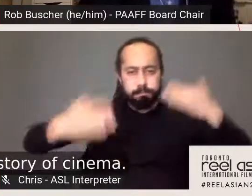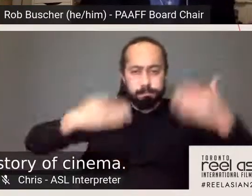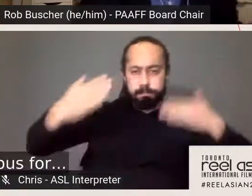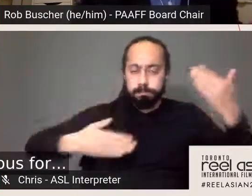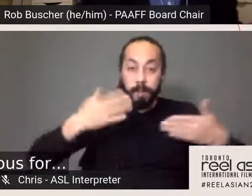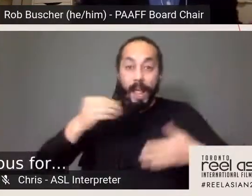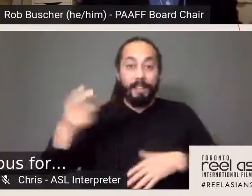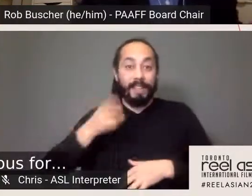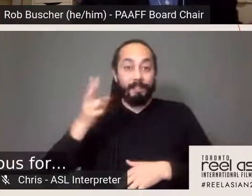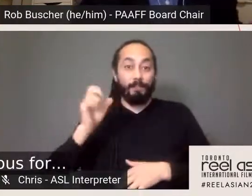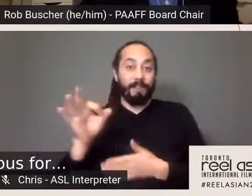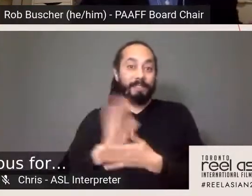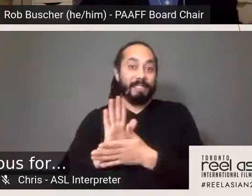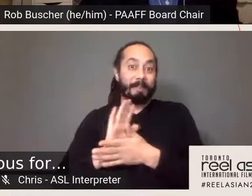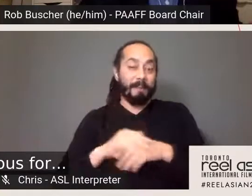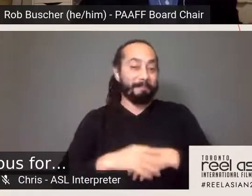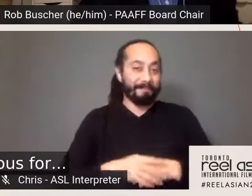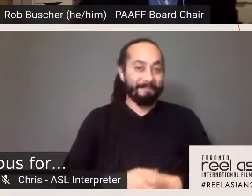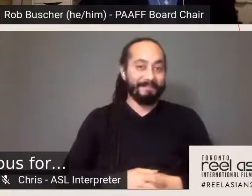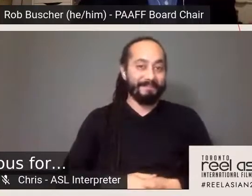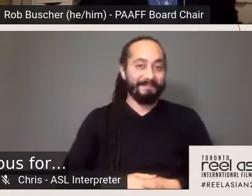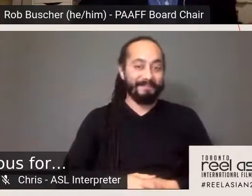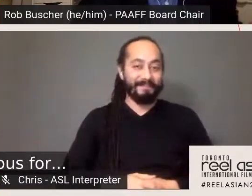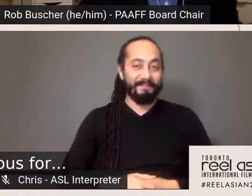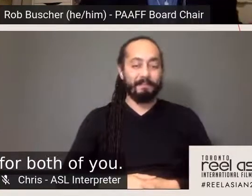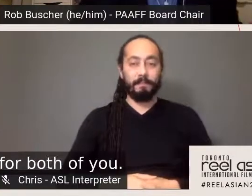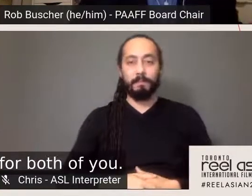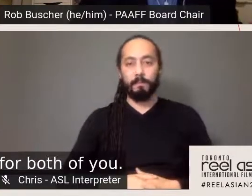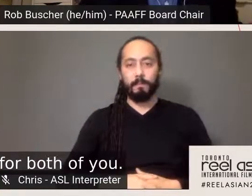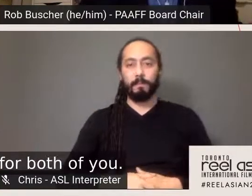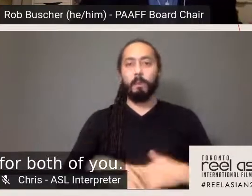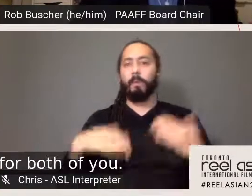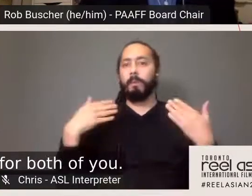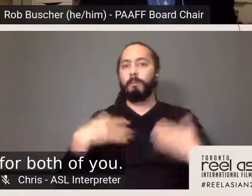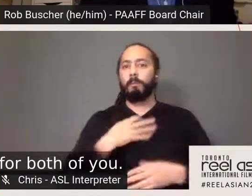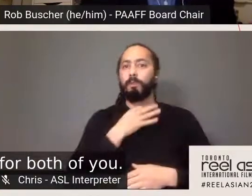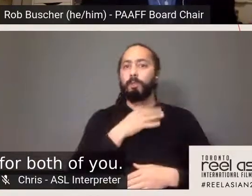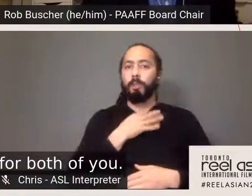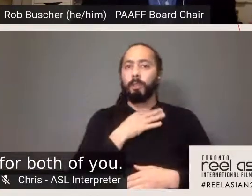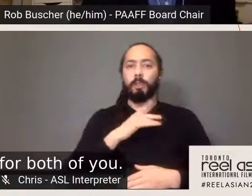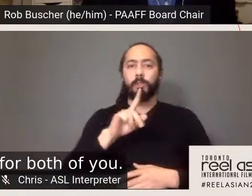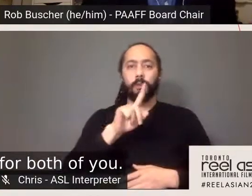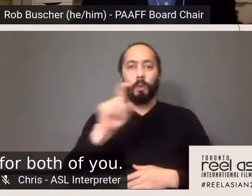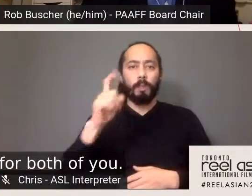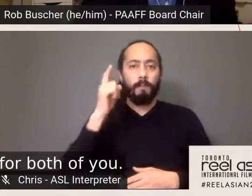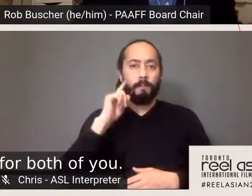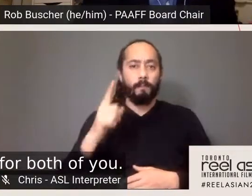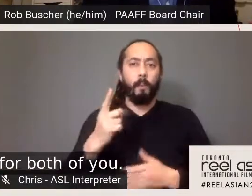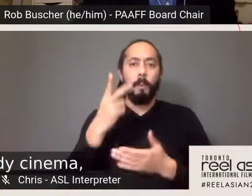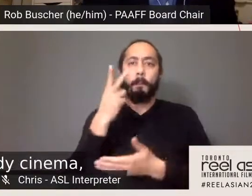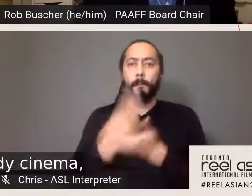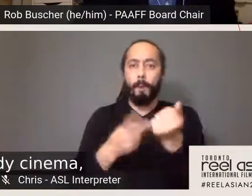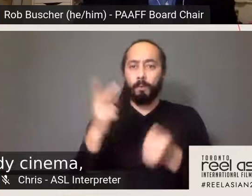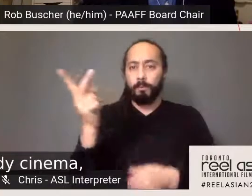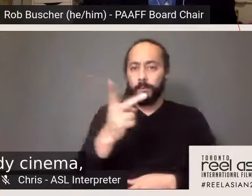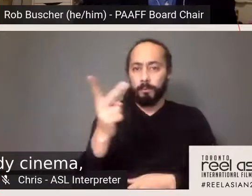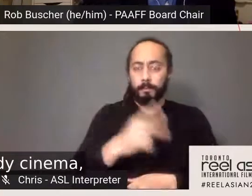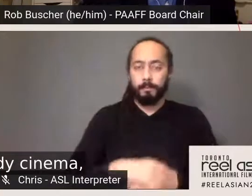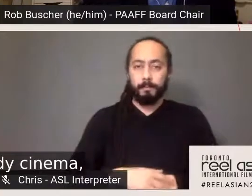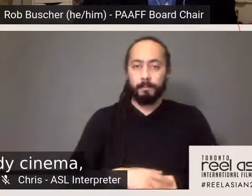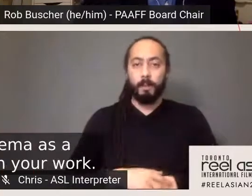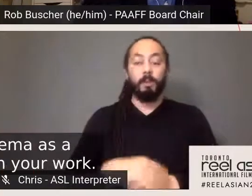cinema. So I'm curious, this is a question for both of you. You both